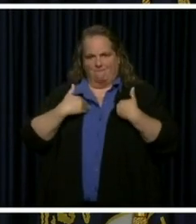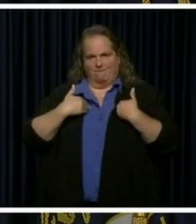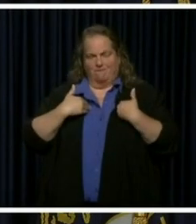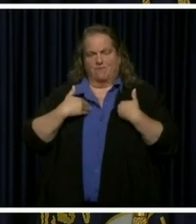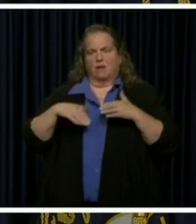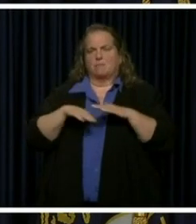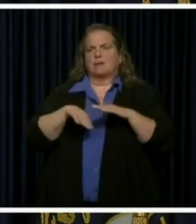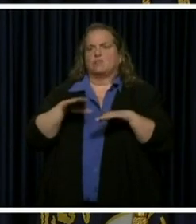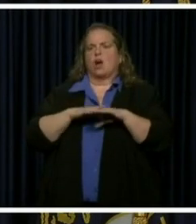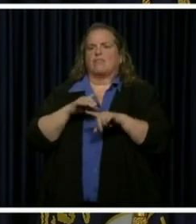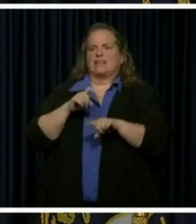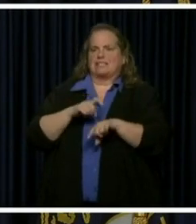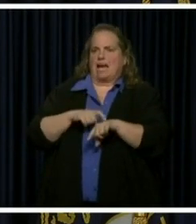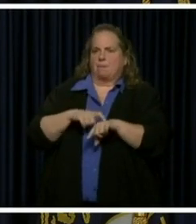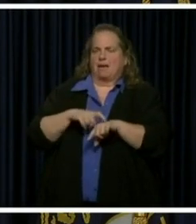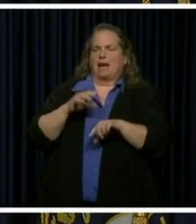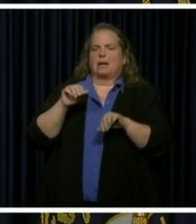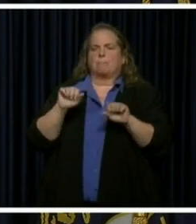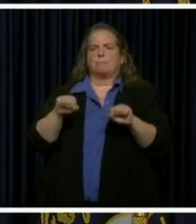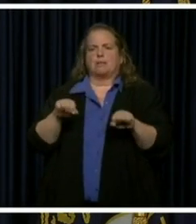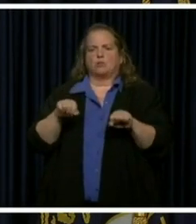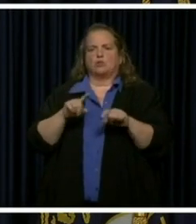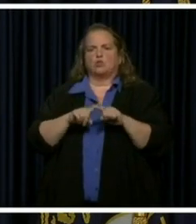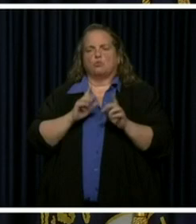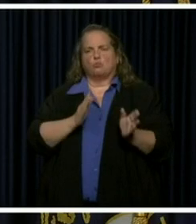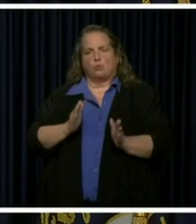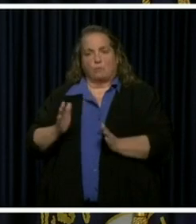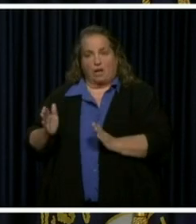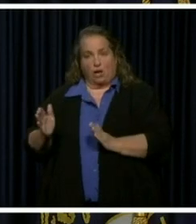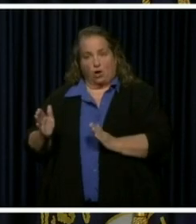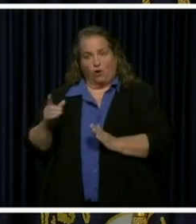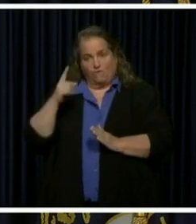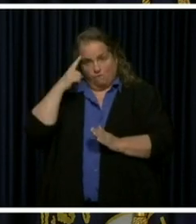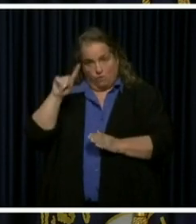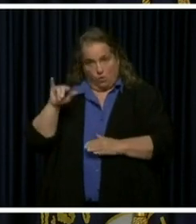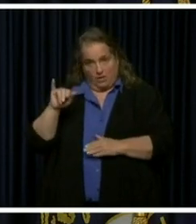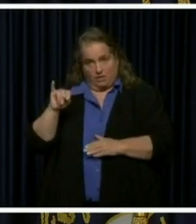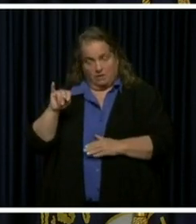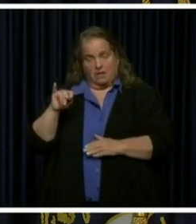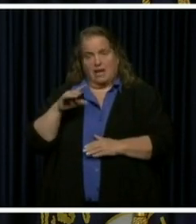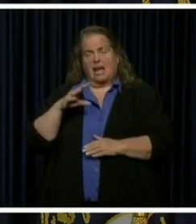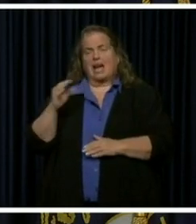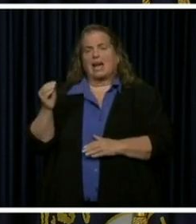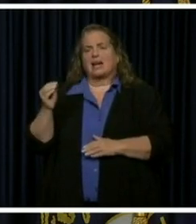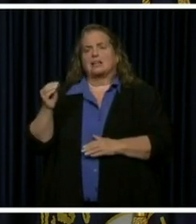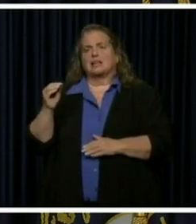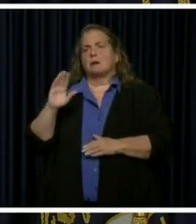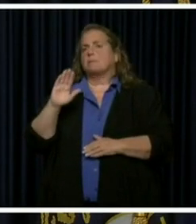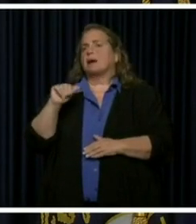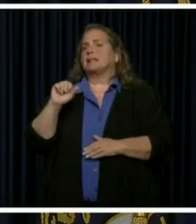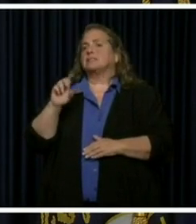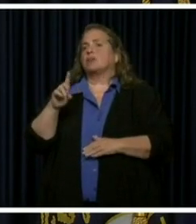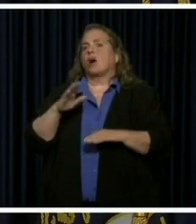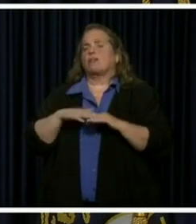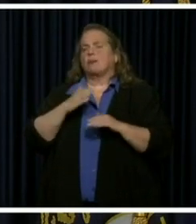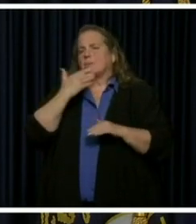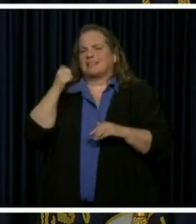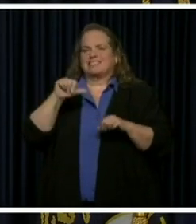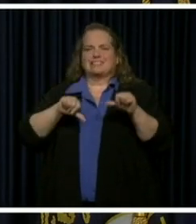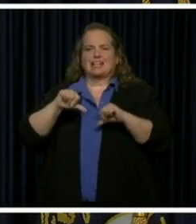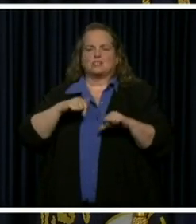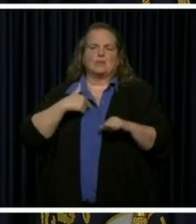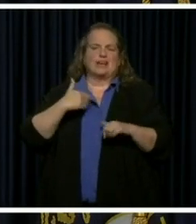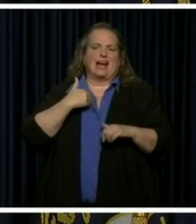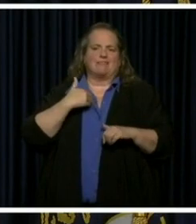on the timing and the ability to prepare for it, and based on the best science that we